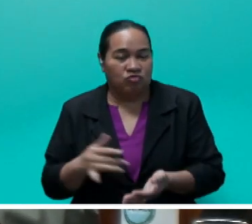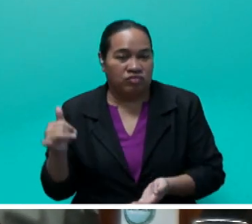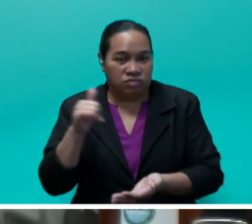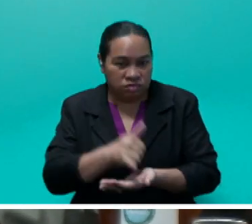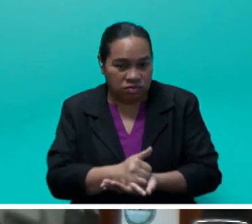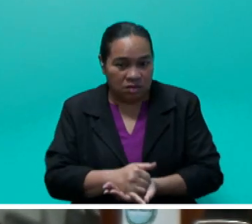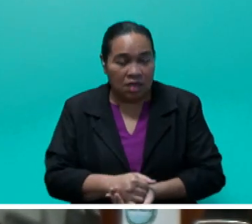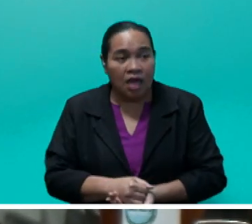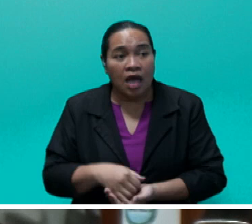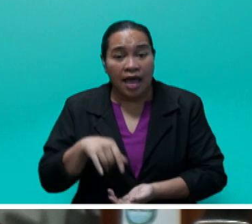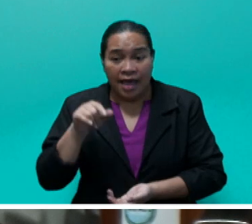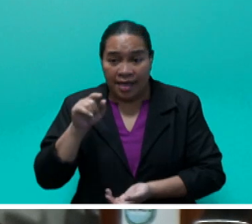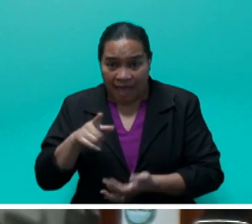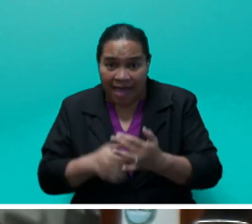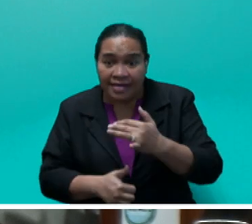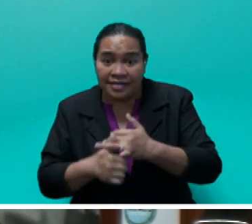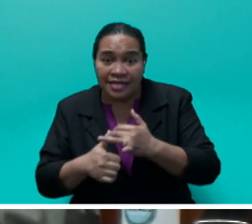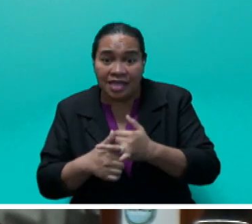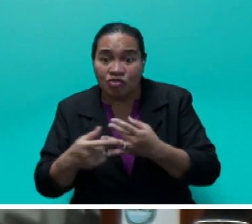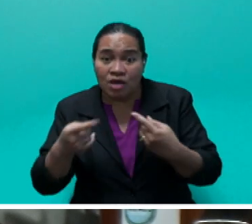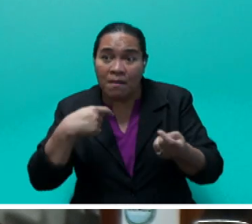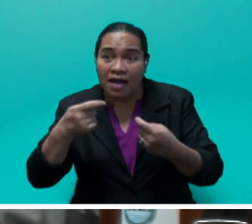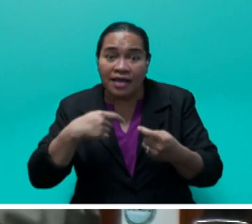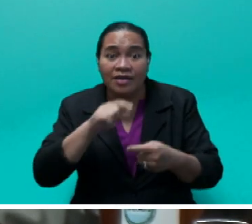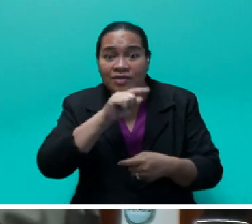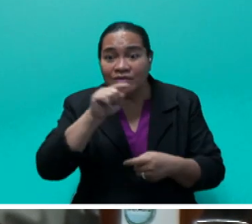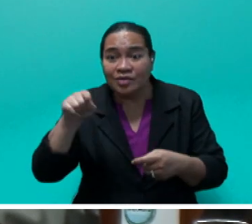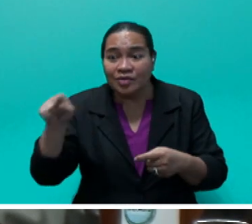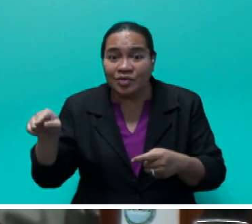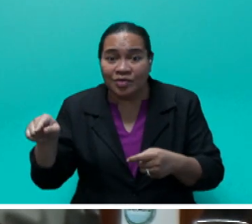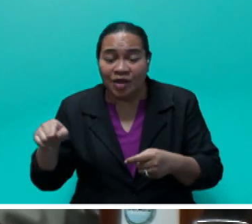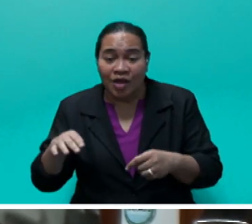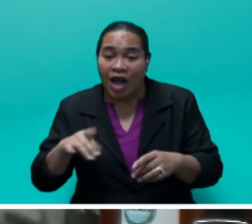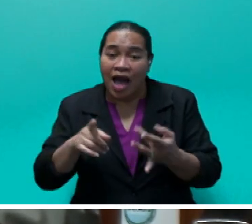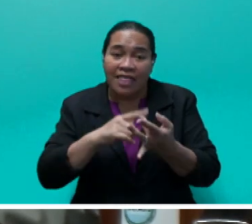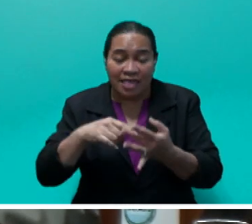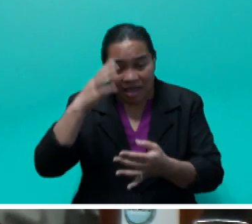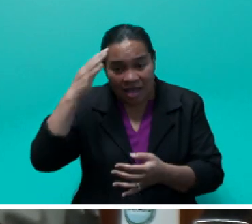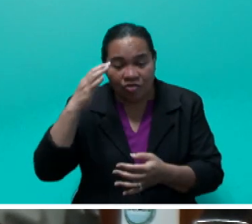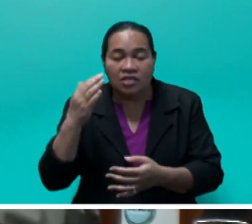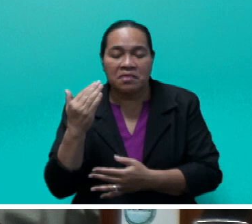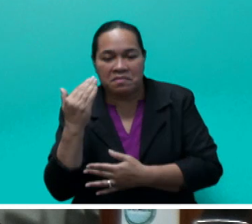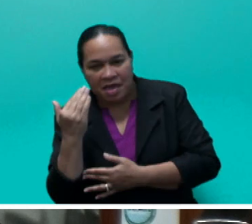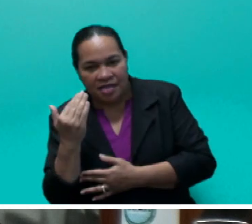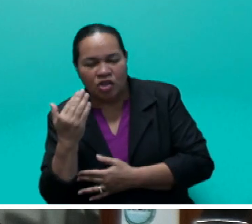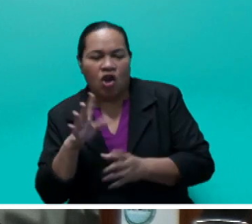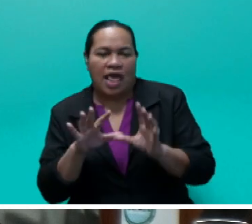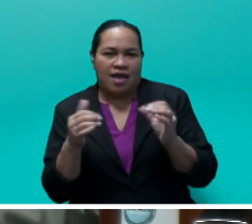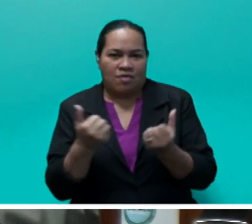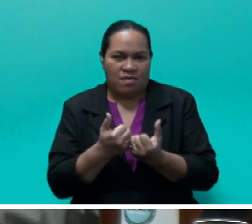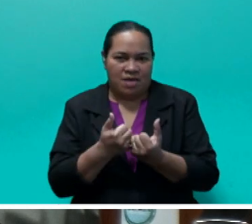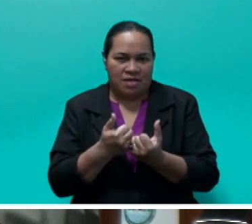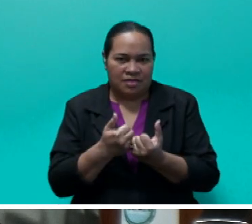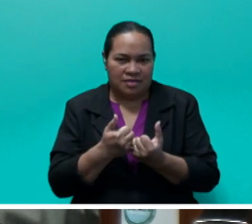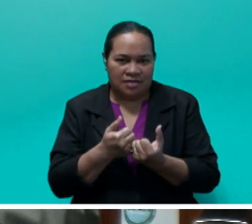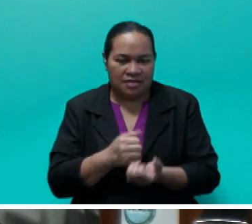the aviation industry access to markets worldwide relies heavily on air services agreements, or known as